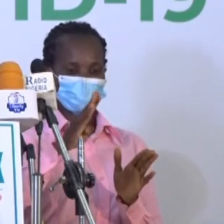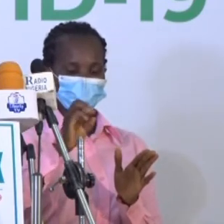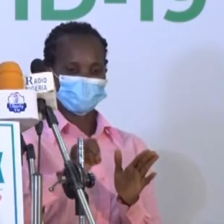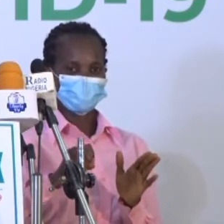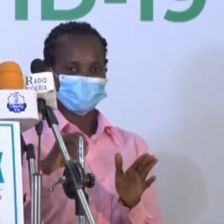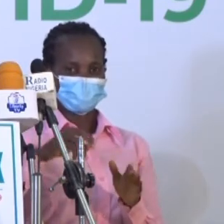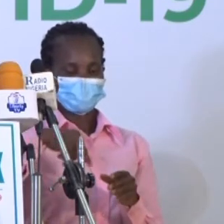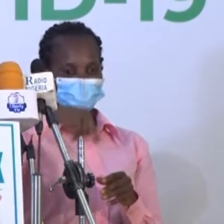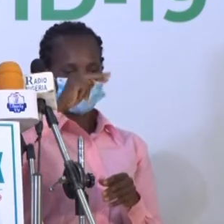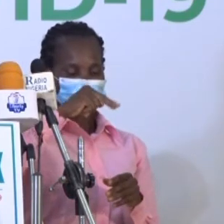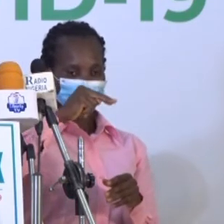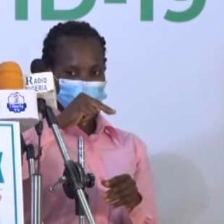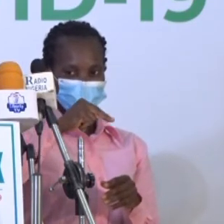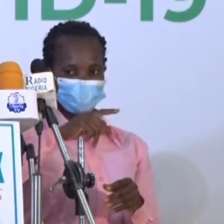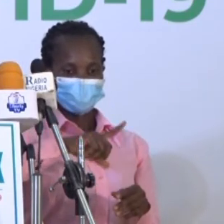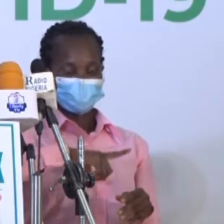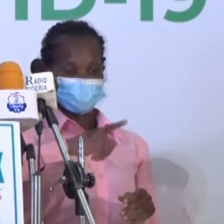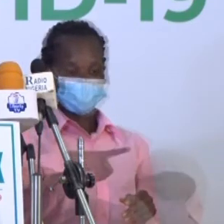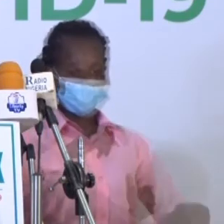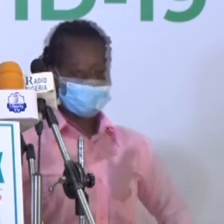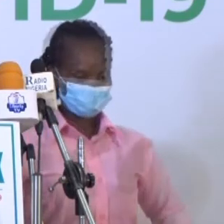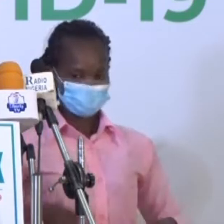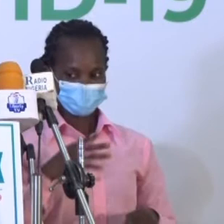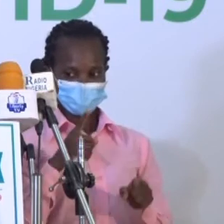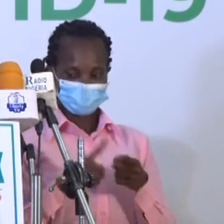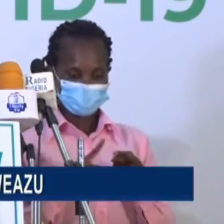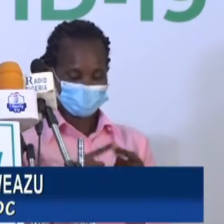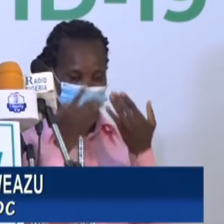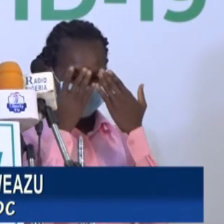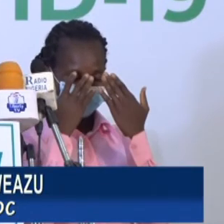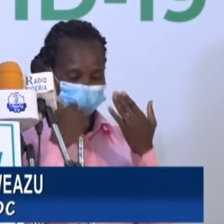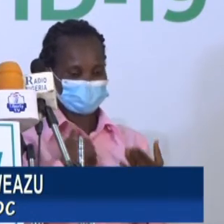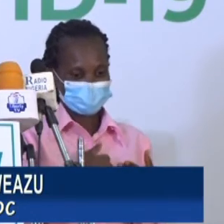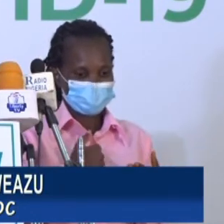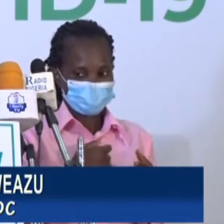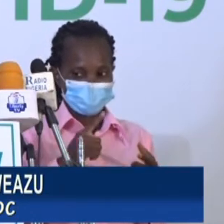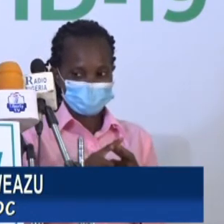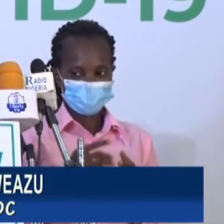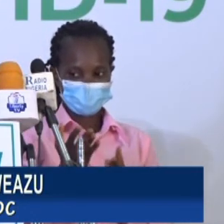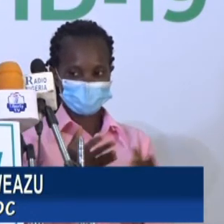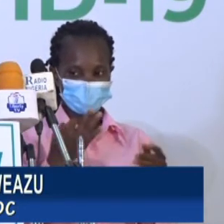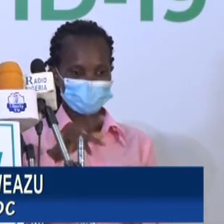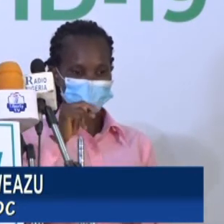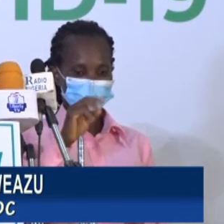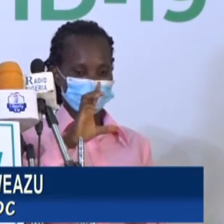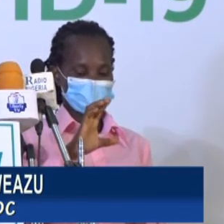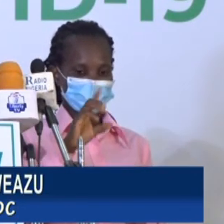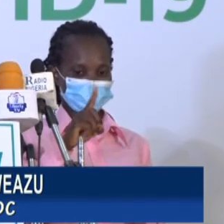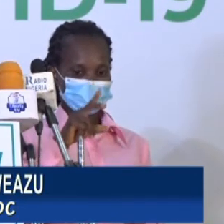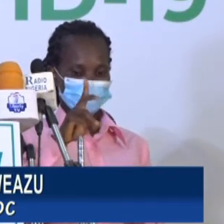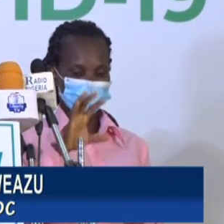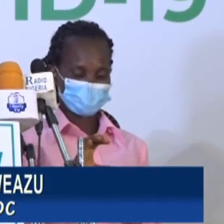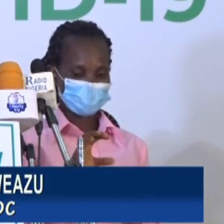frontline workers on the painful loss of Unjoku. The staff of NCDC will continue to work hard